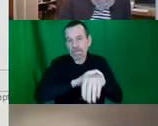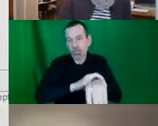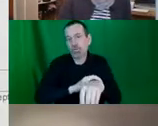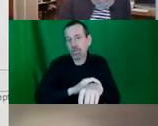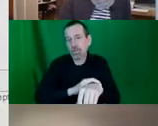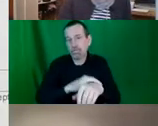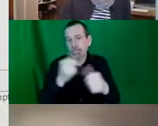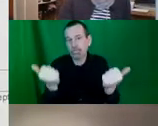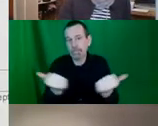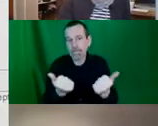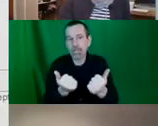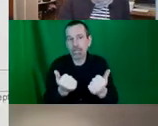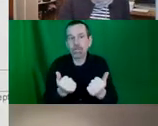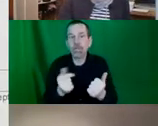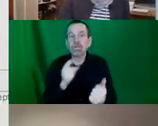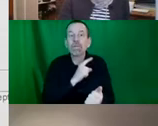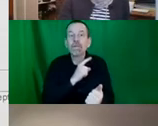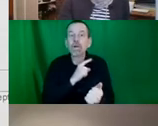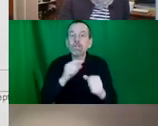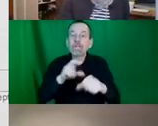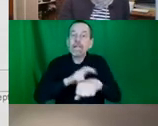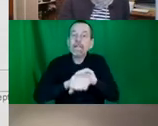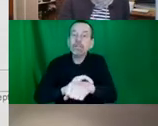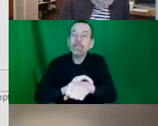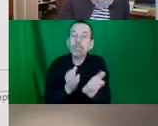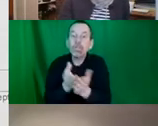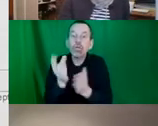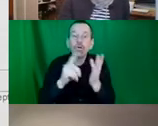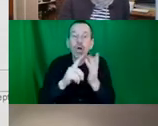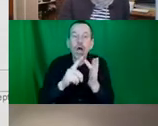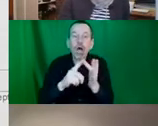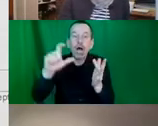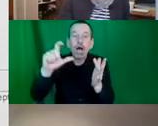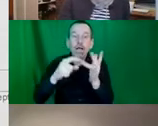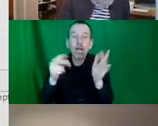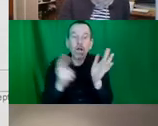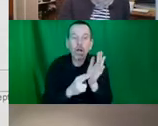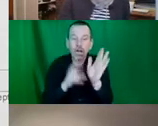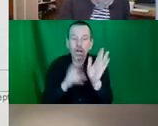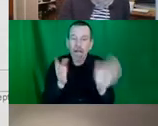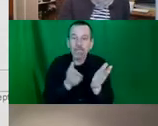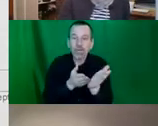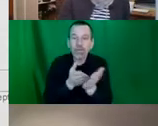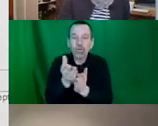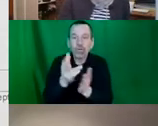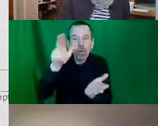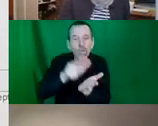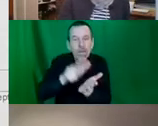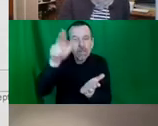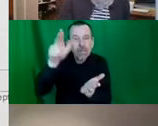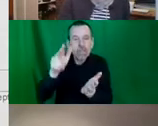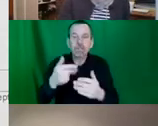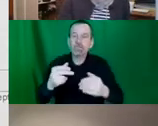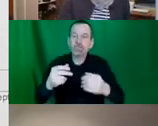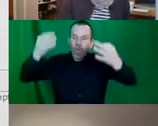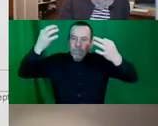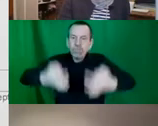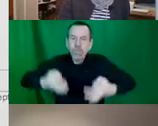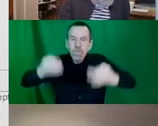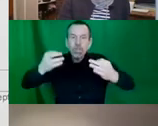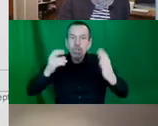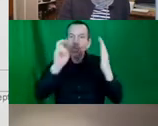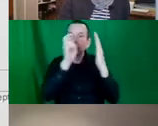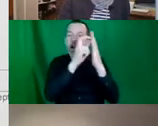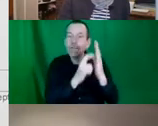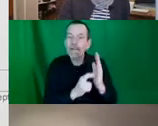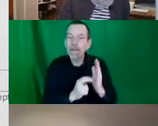As my internship is through Icon, the standards I adhere to are the same as accreditation. My official internship documentation takes the form